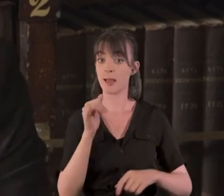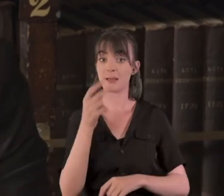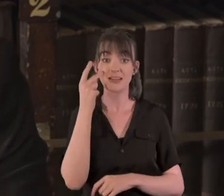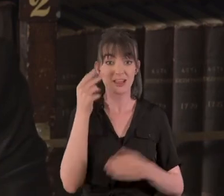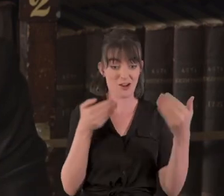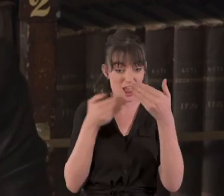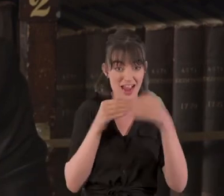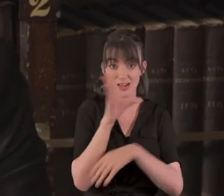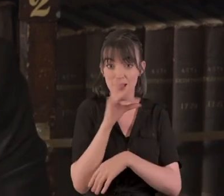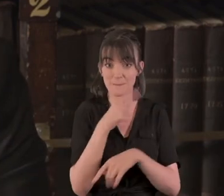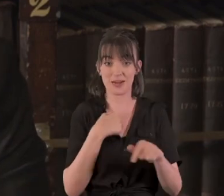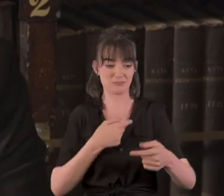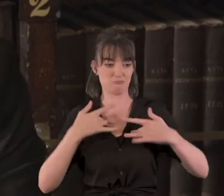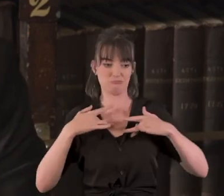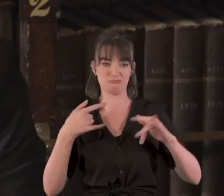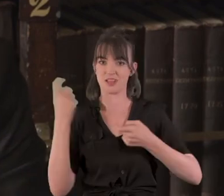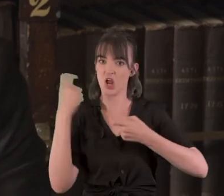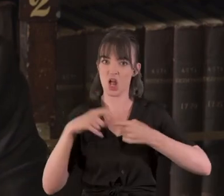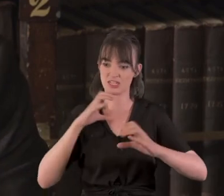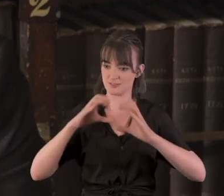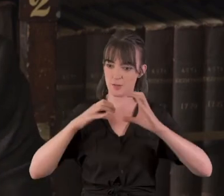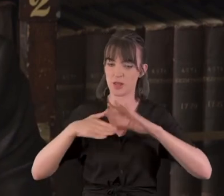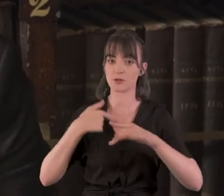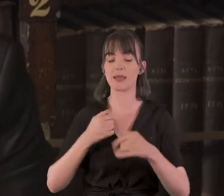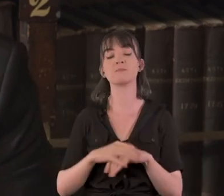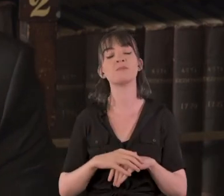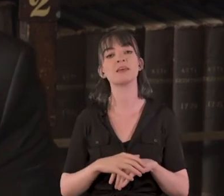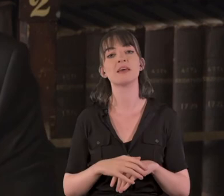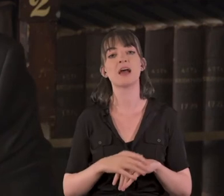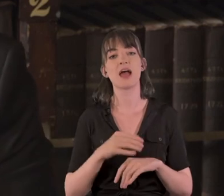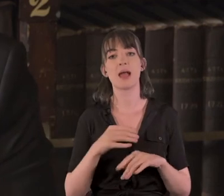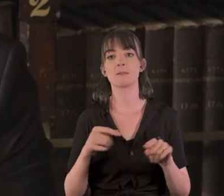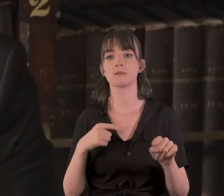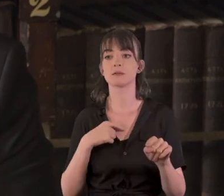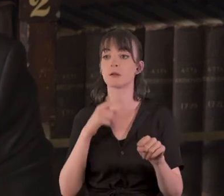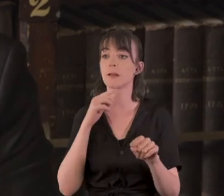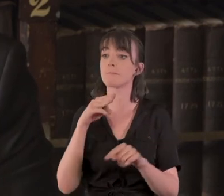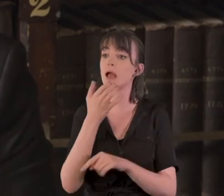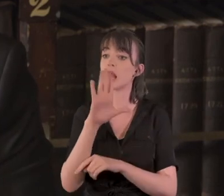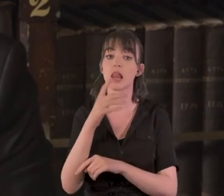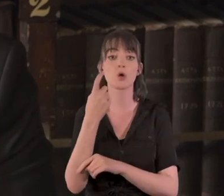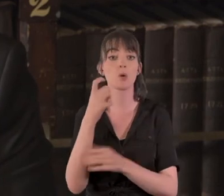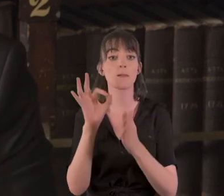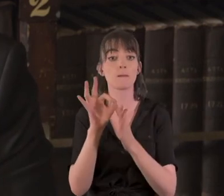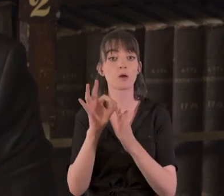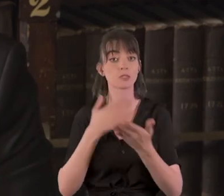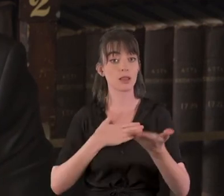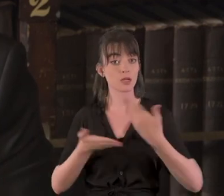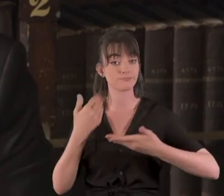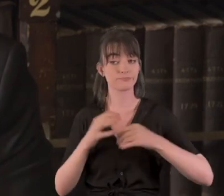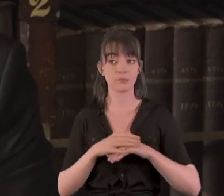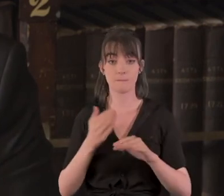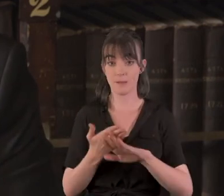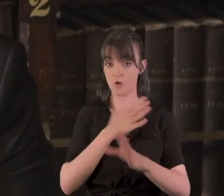hiding from being communicated with. I think Michael had just one more point. I think he wanted to get in there before I move to